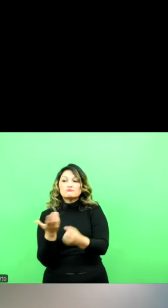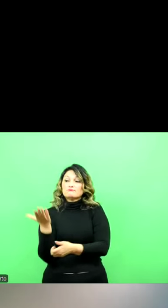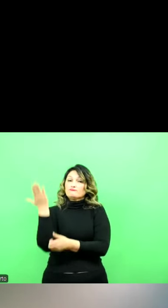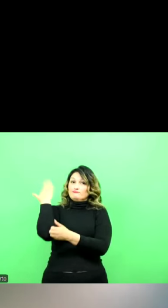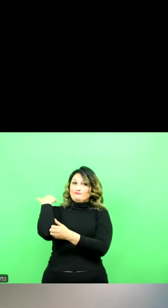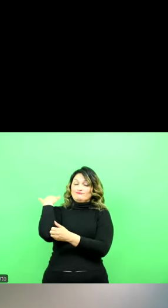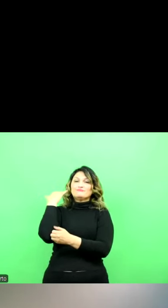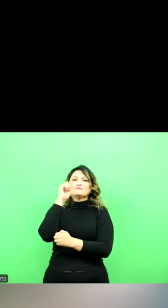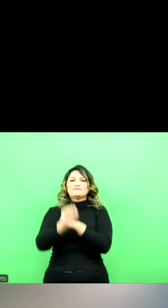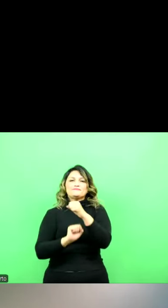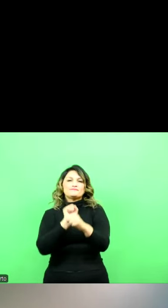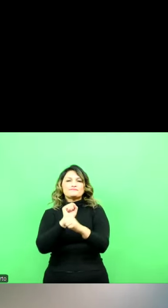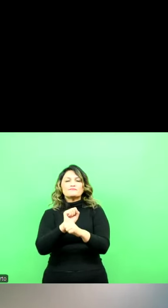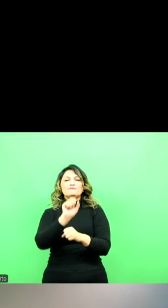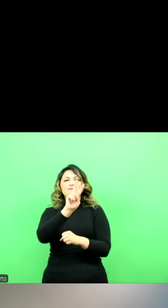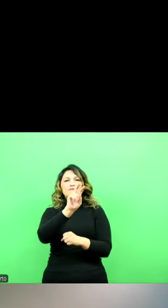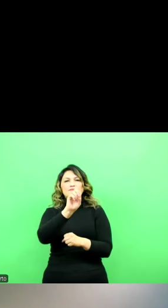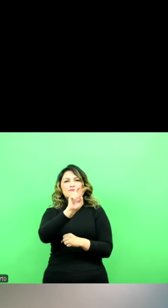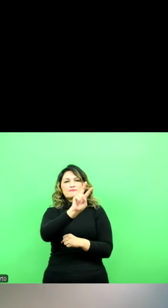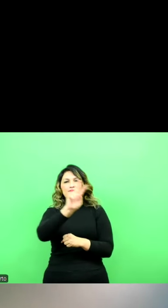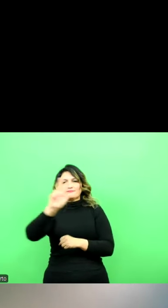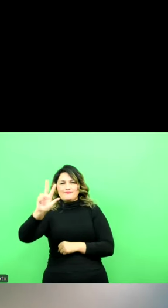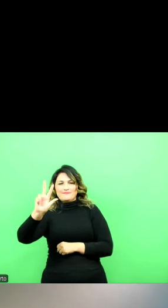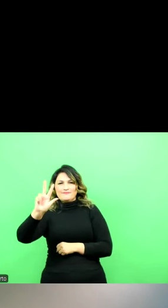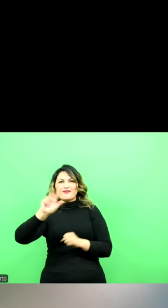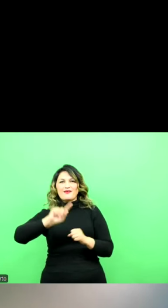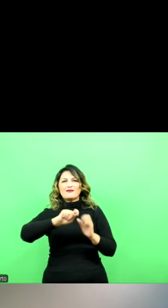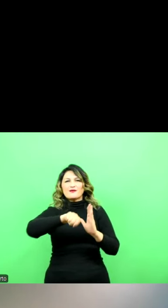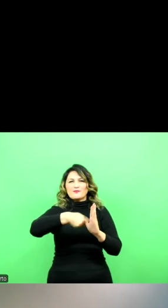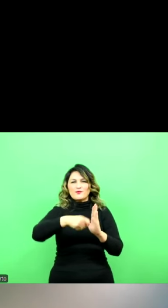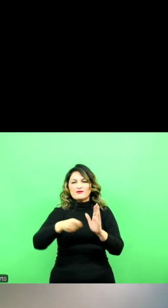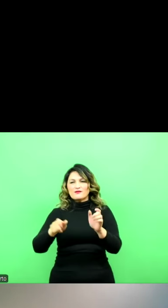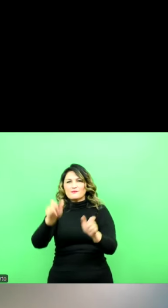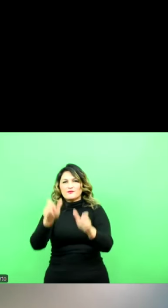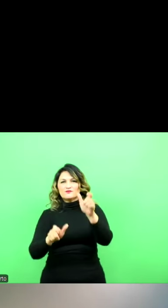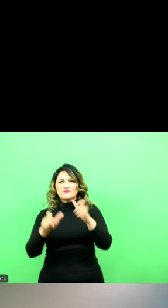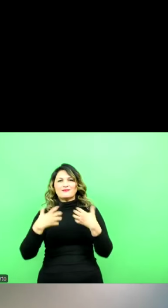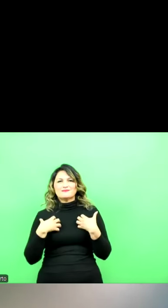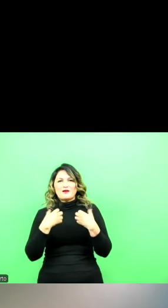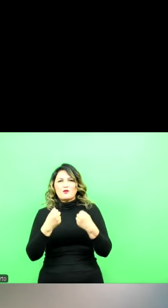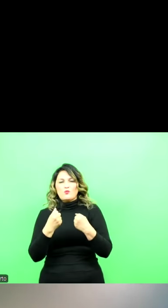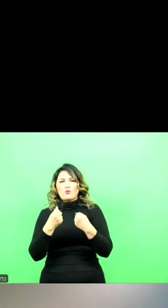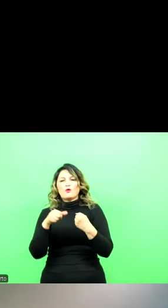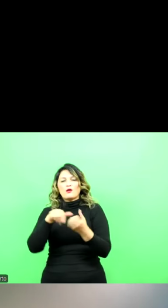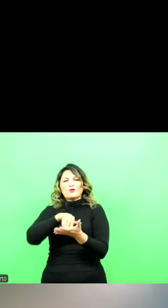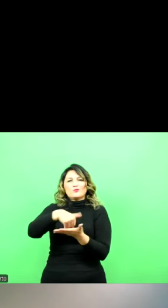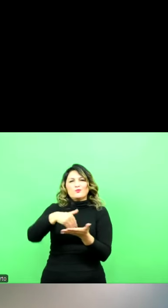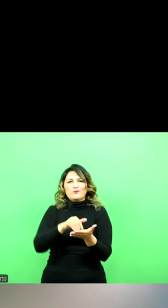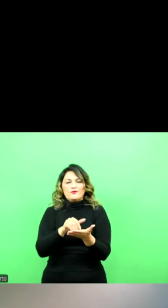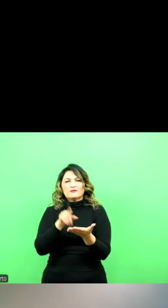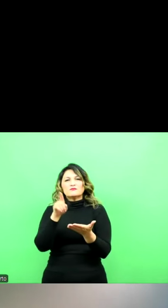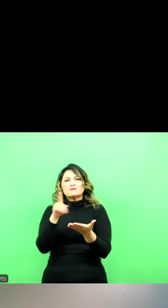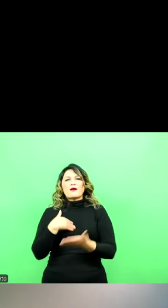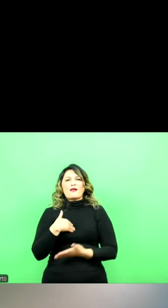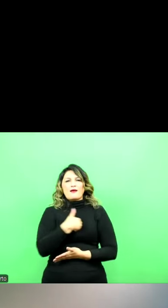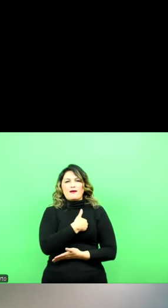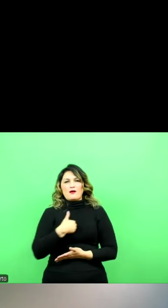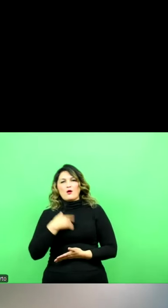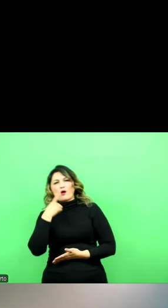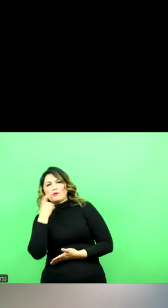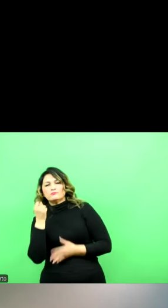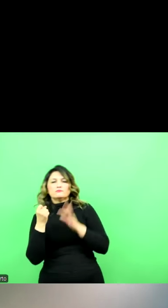vulnerability. That's why we introduced this proposal here that has a human rights approach